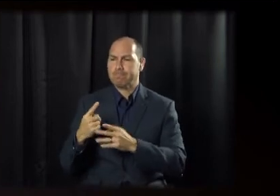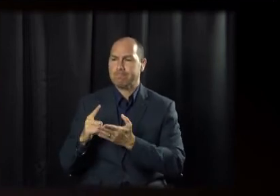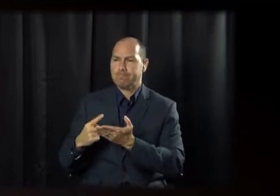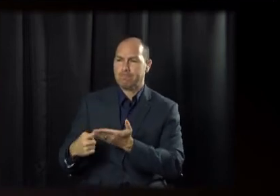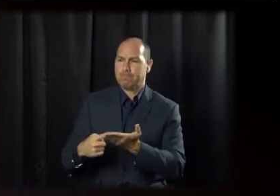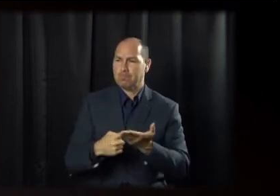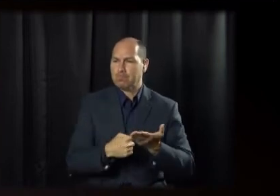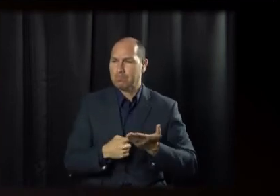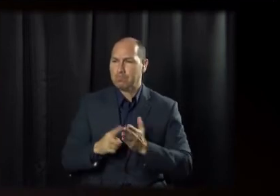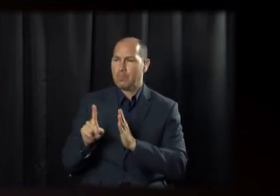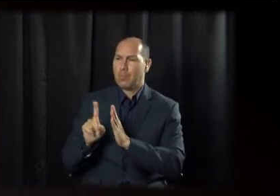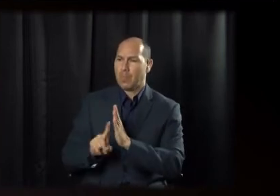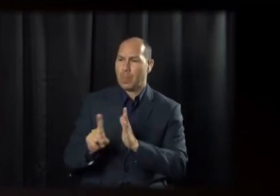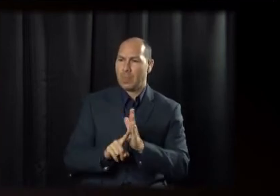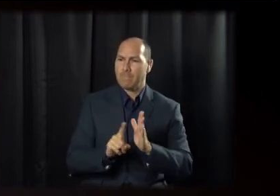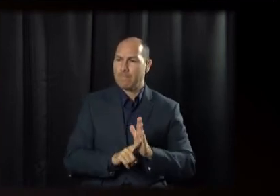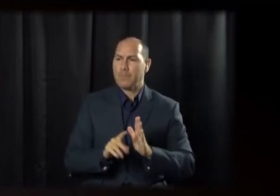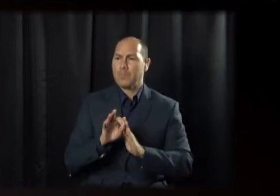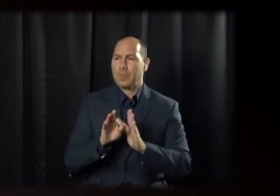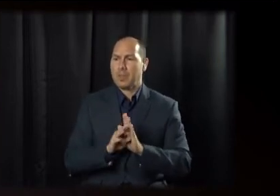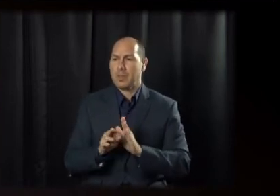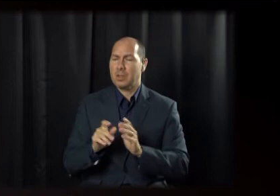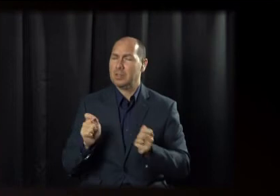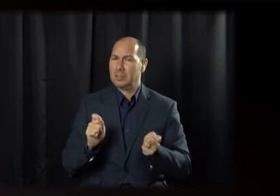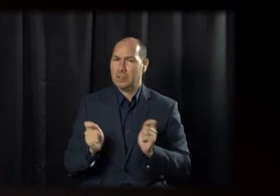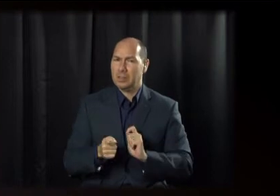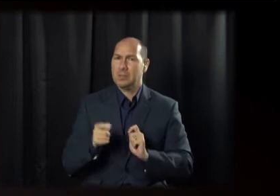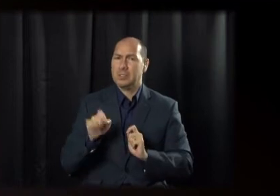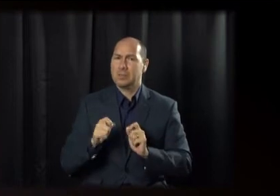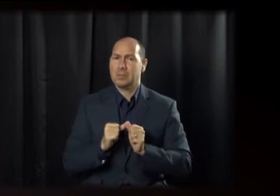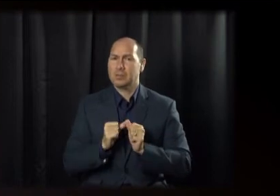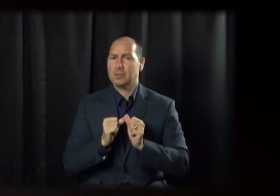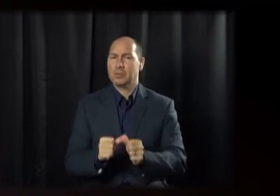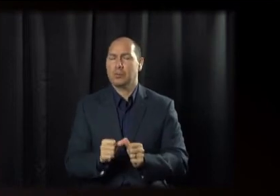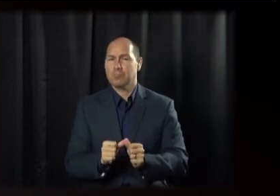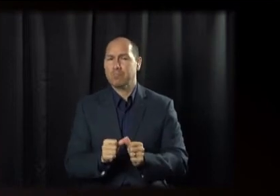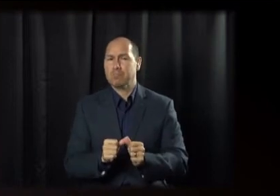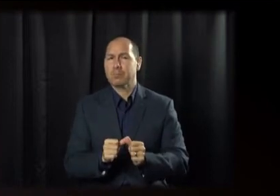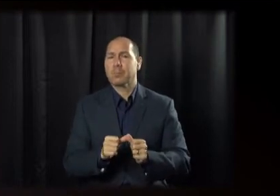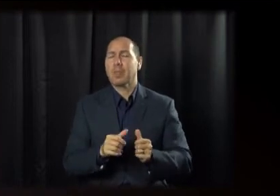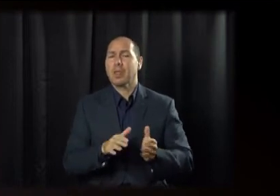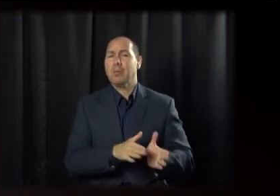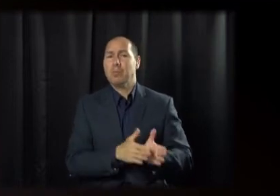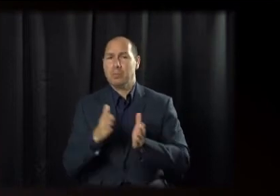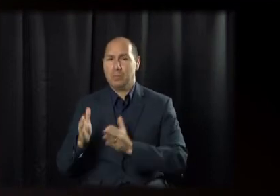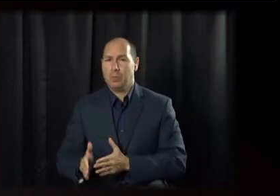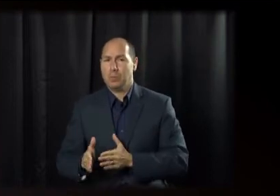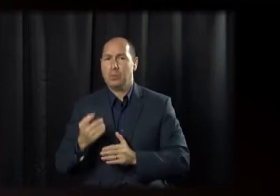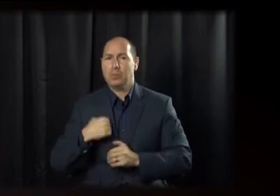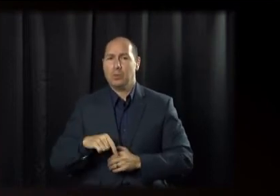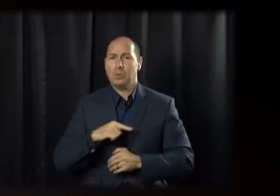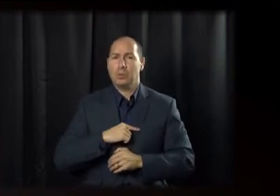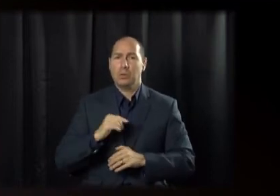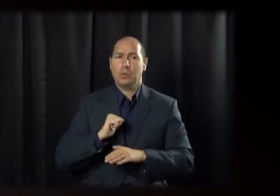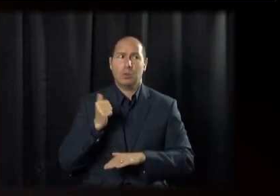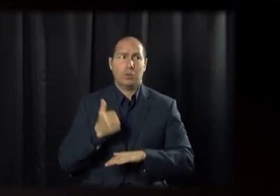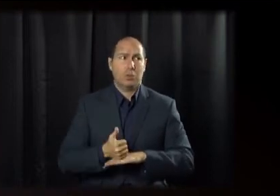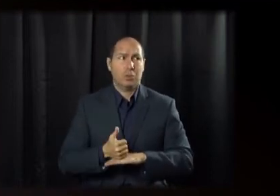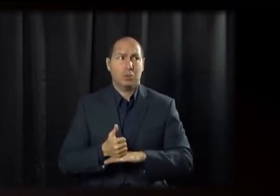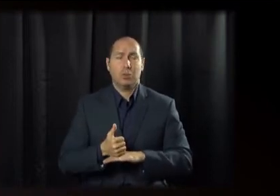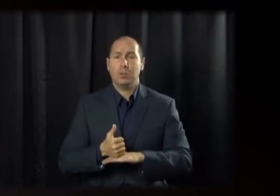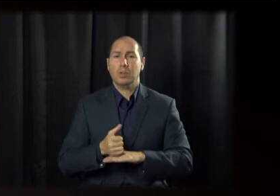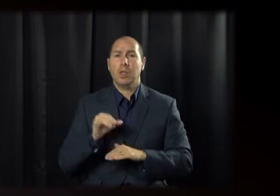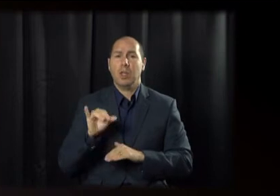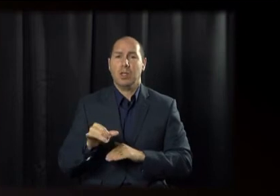fiscal measures, will continue. In contrast, by implementing the various fiscal measures outlined in the proposed fiscal plan,